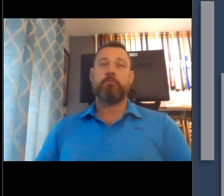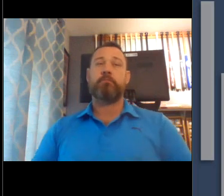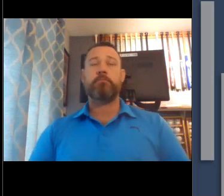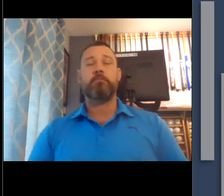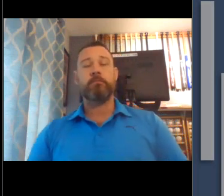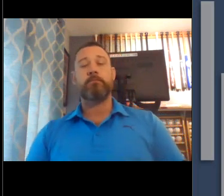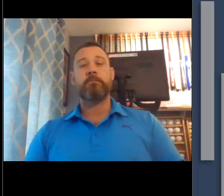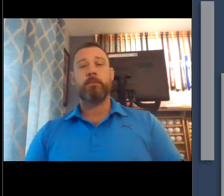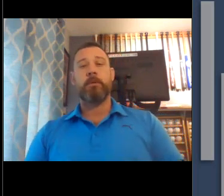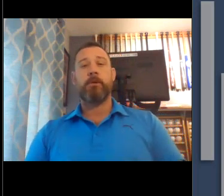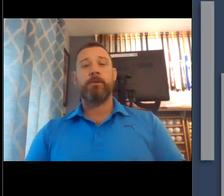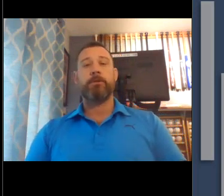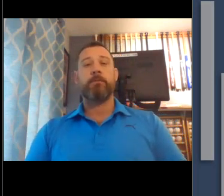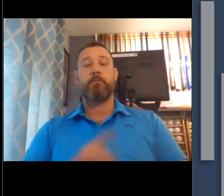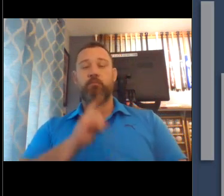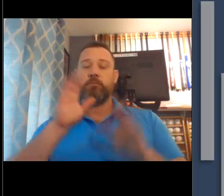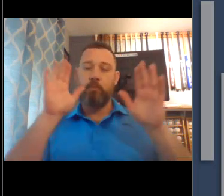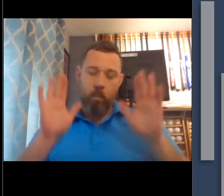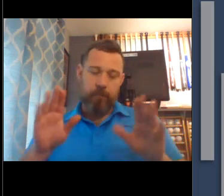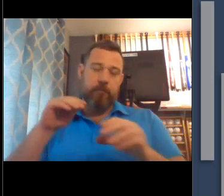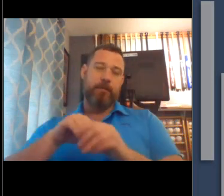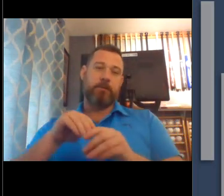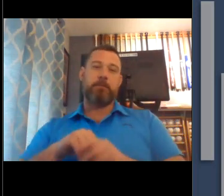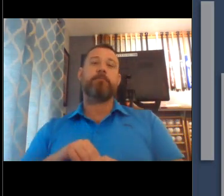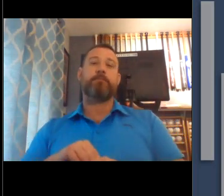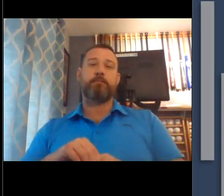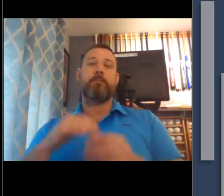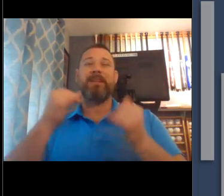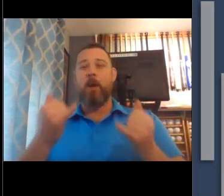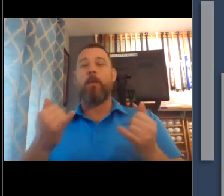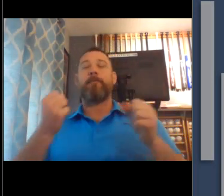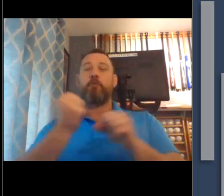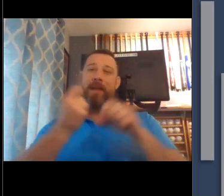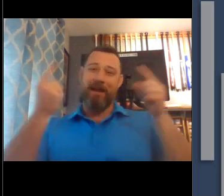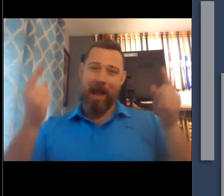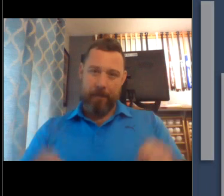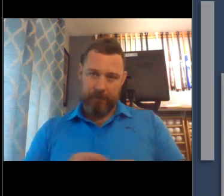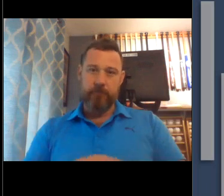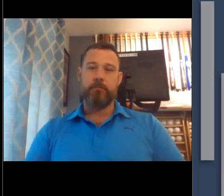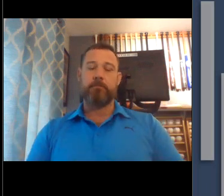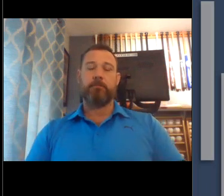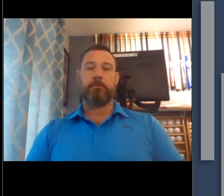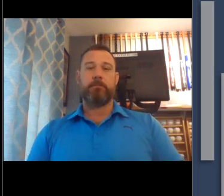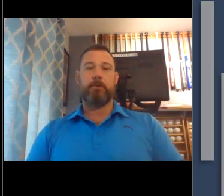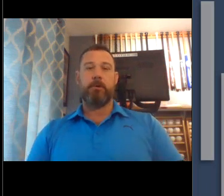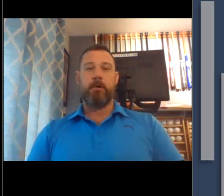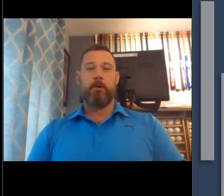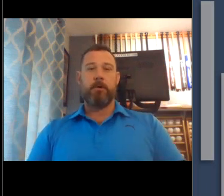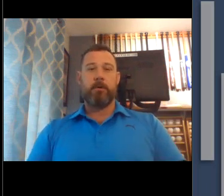again, remarkable investment. Now we got to go make it happen, right? Director Tavares. Remarkable. Absolutely.